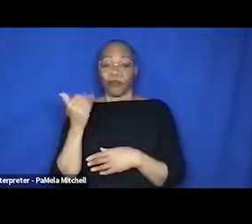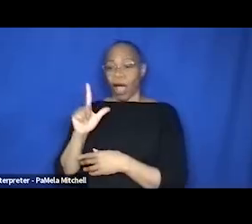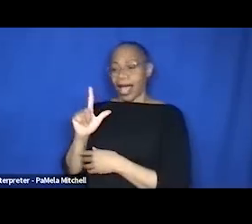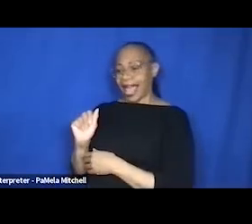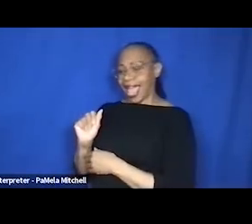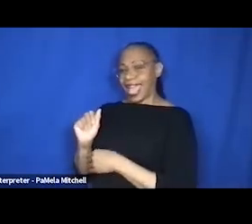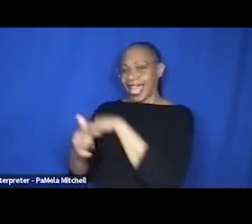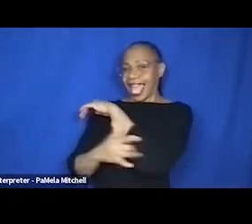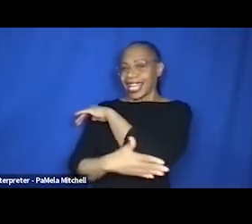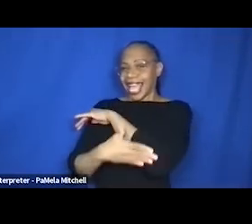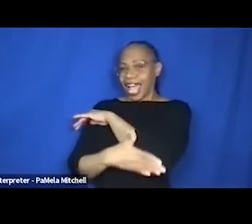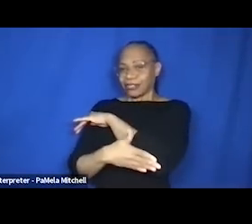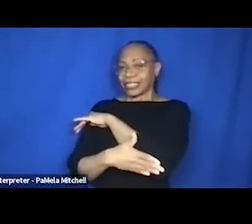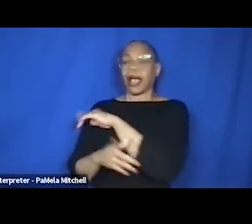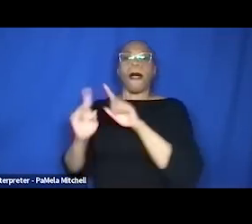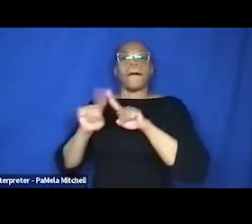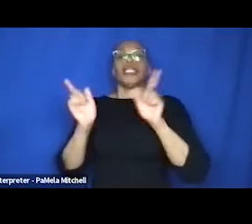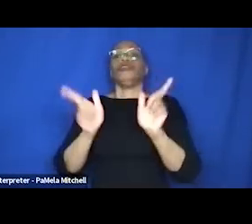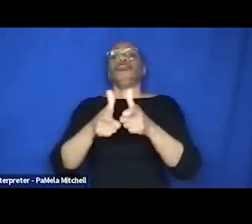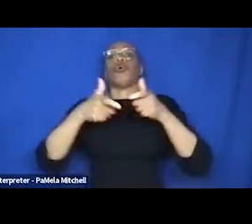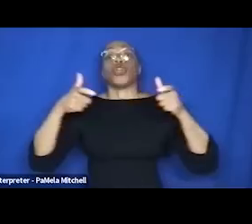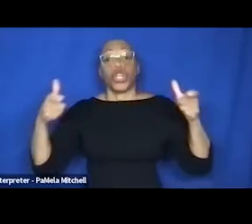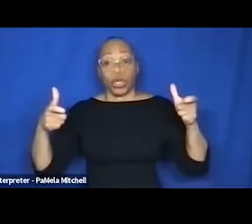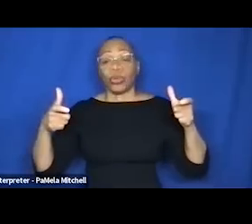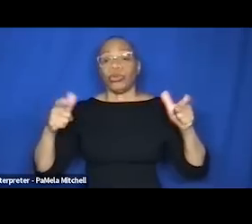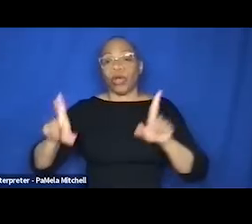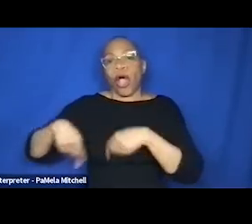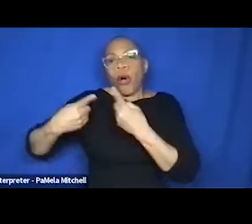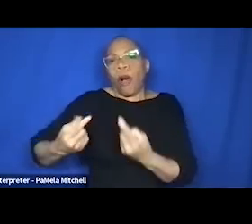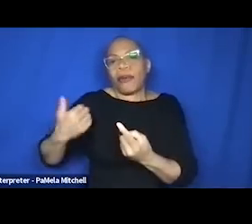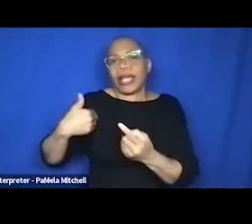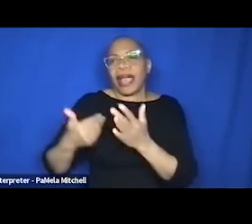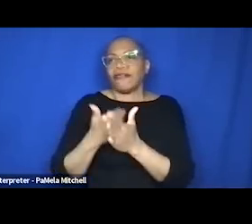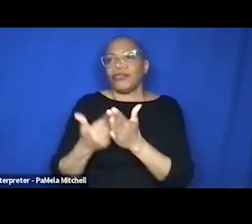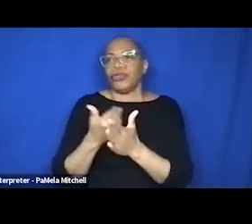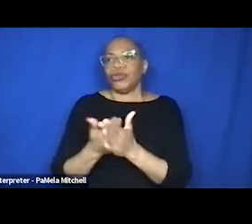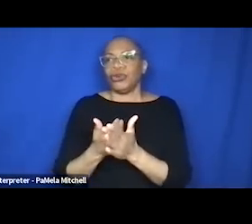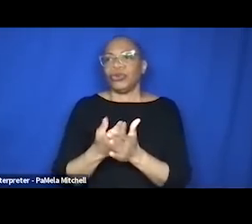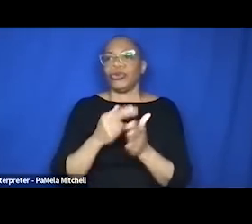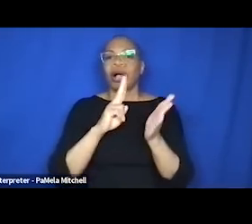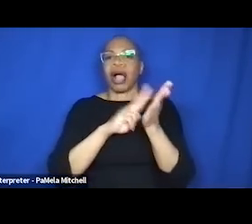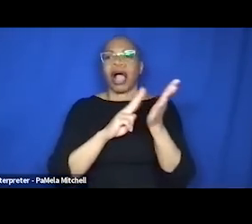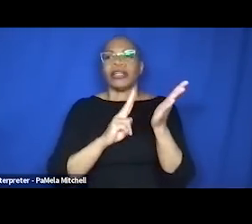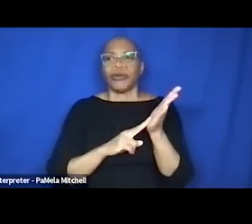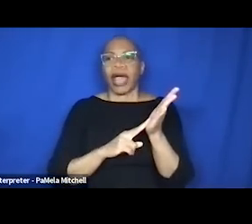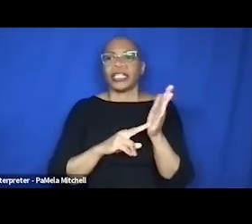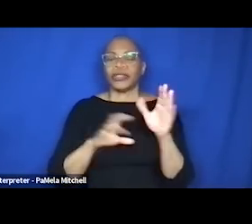So as we got our new contracts, we ended up just doing the city of Los Angeles.